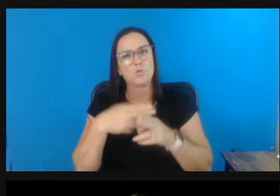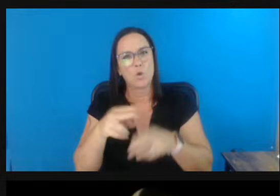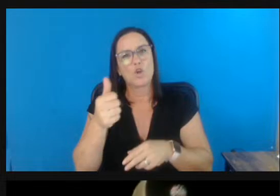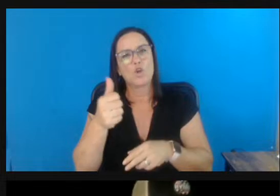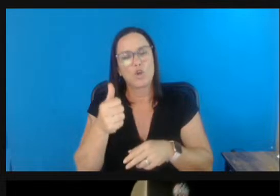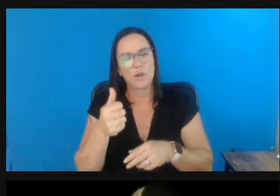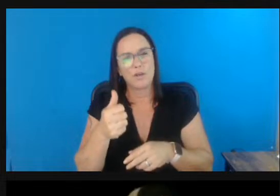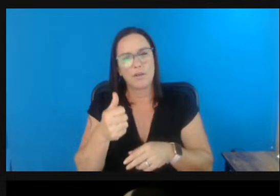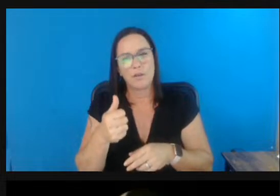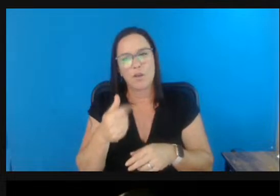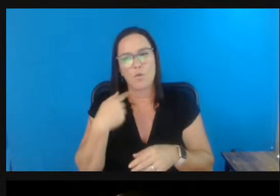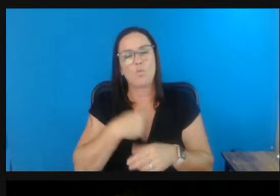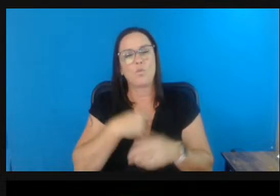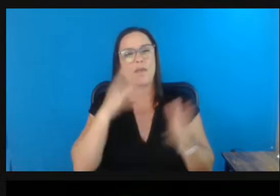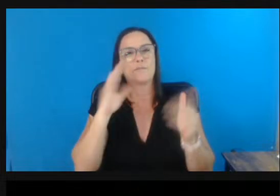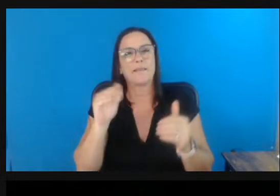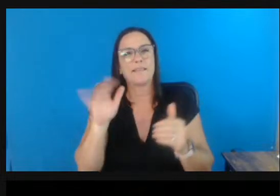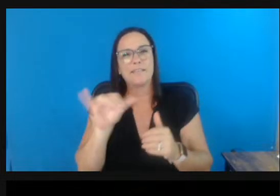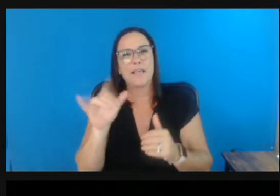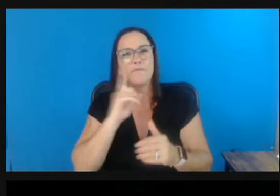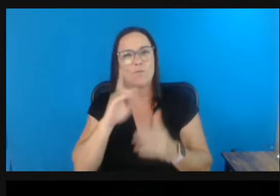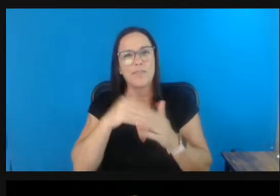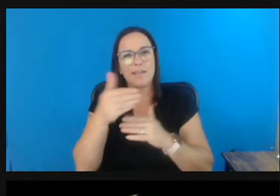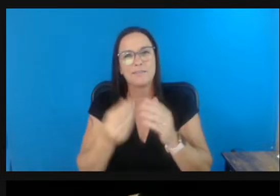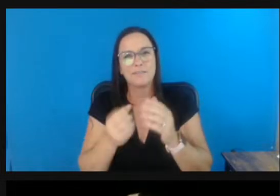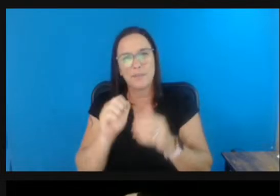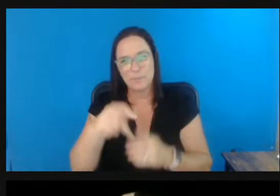to be in the same ballpark for the next episode as well.